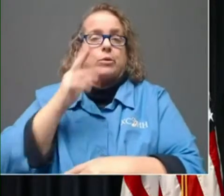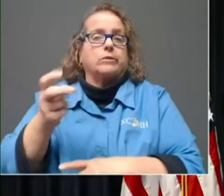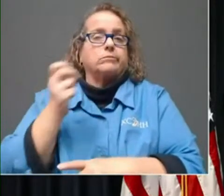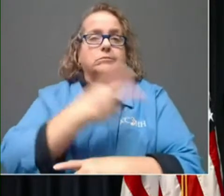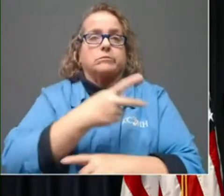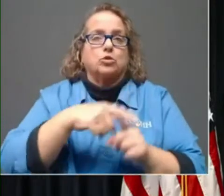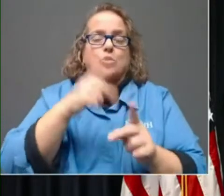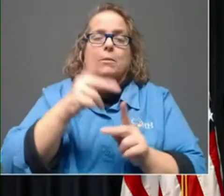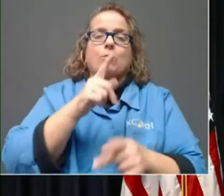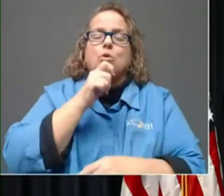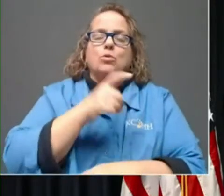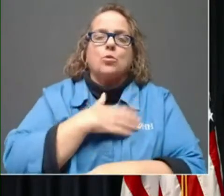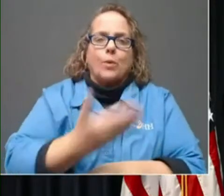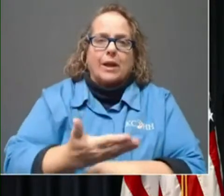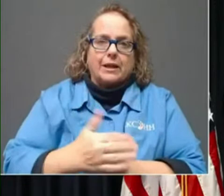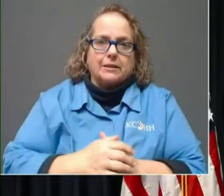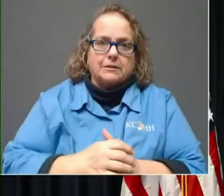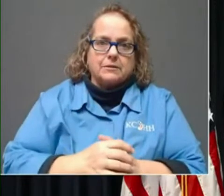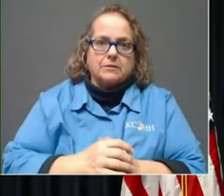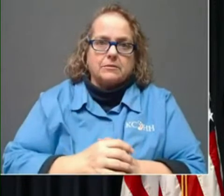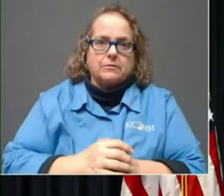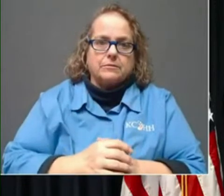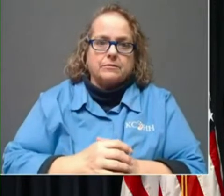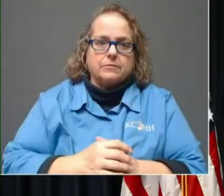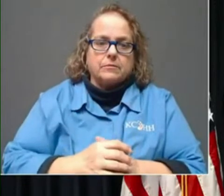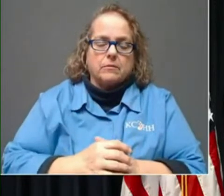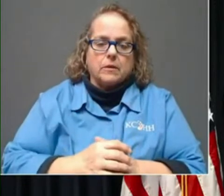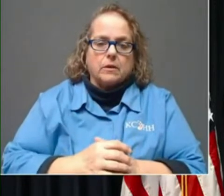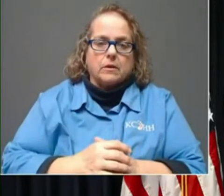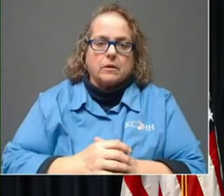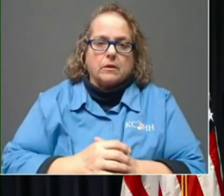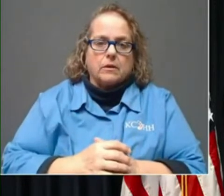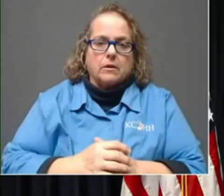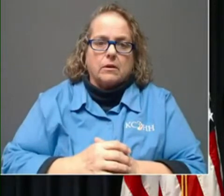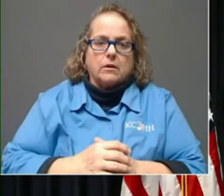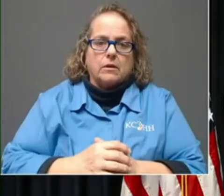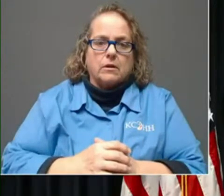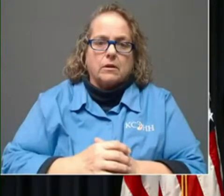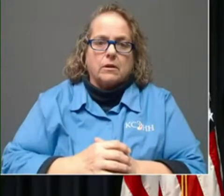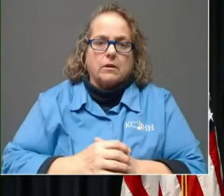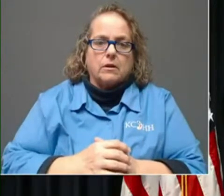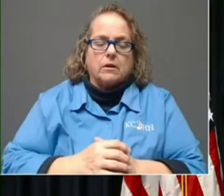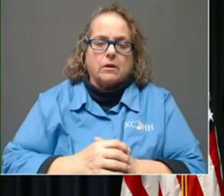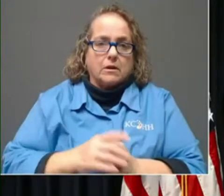do it. And the second piece of the question,